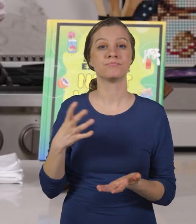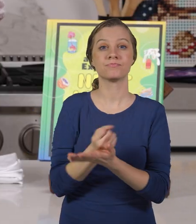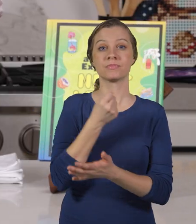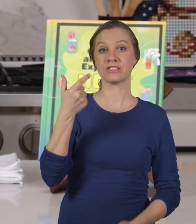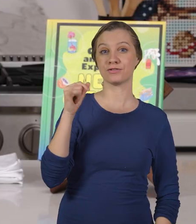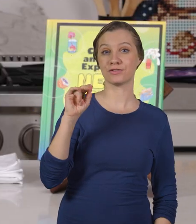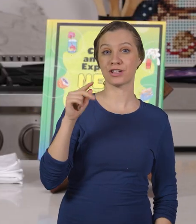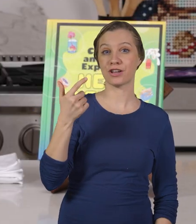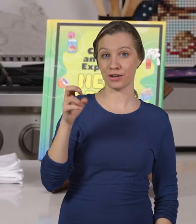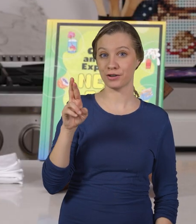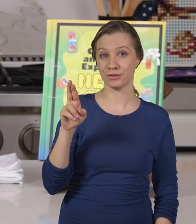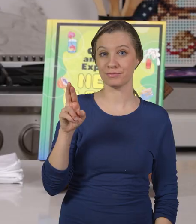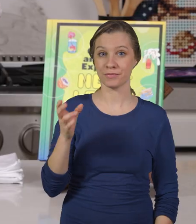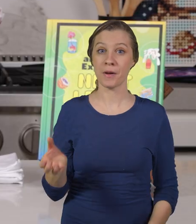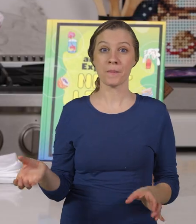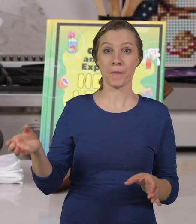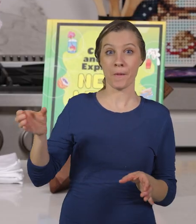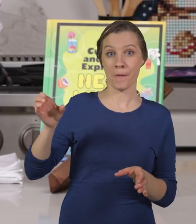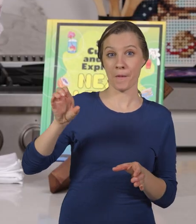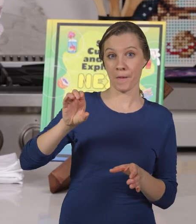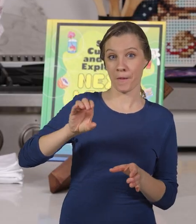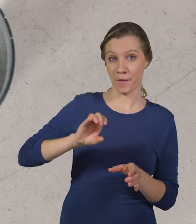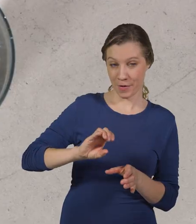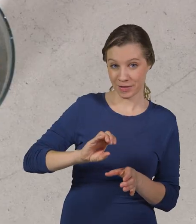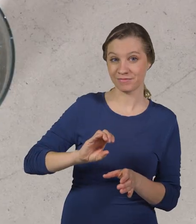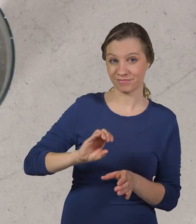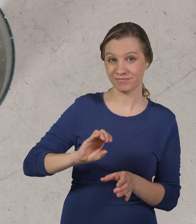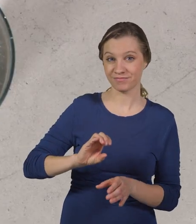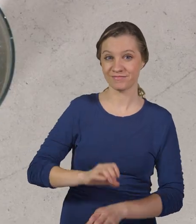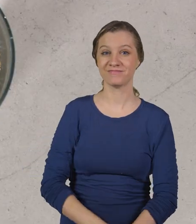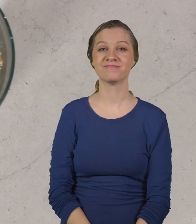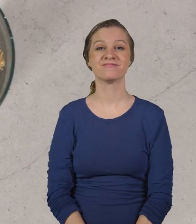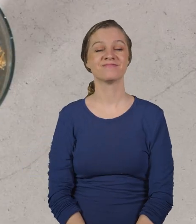I got my ginger, I poured it in.